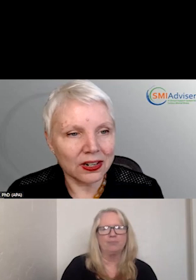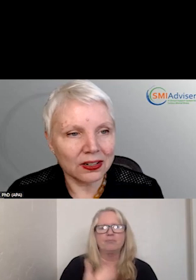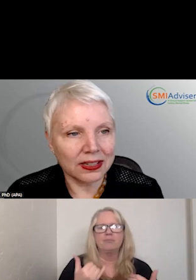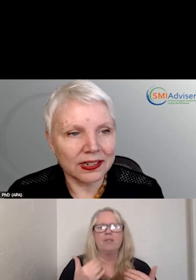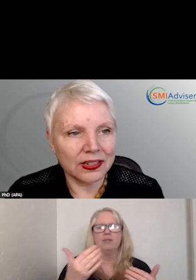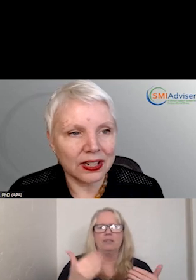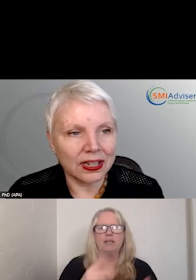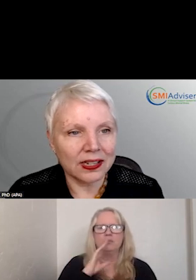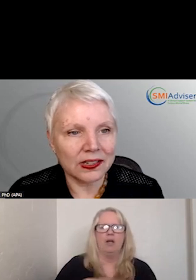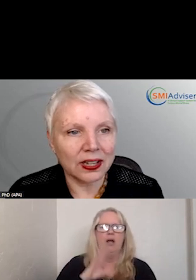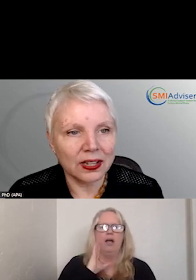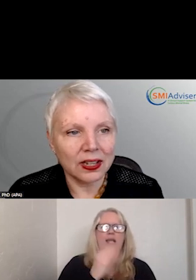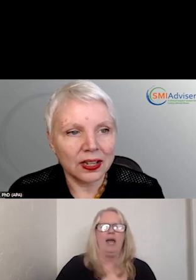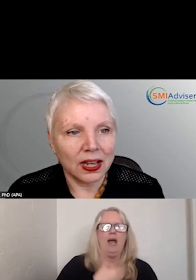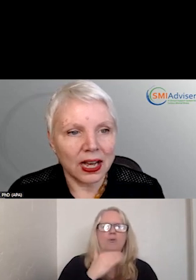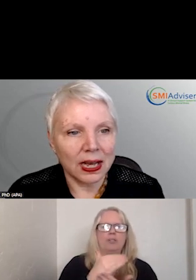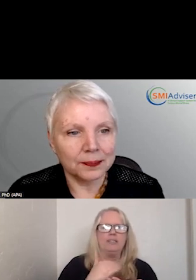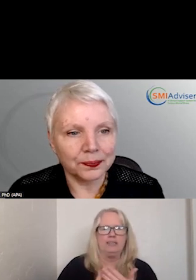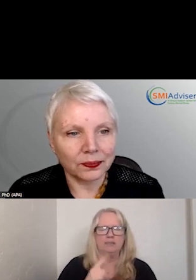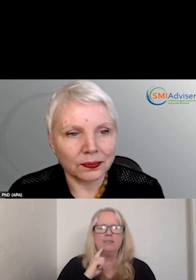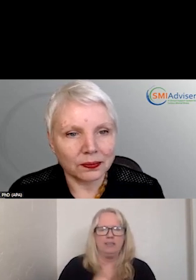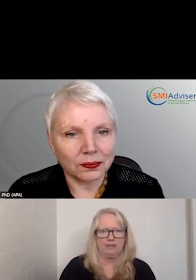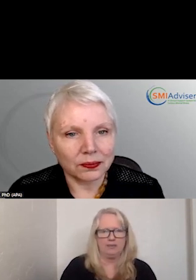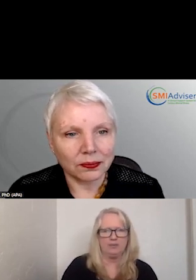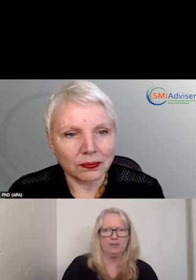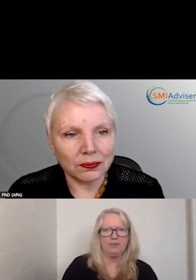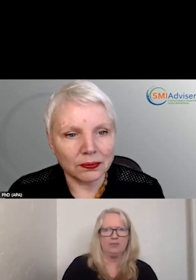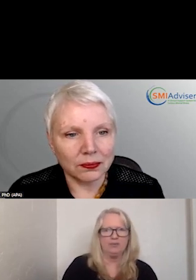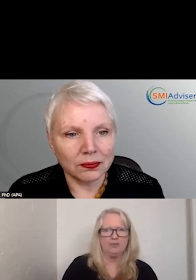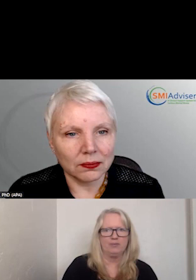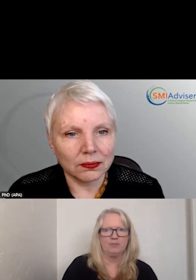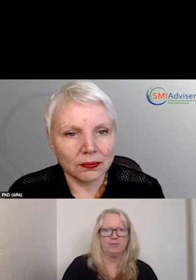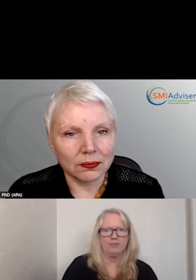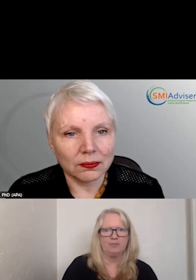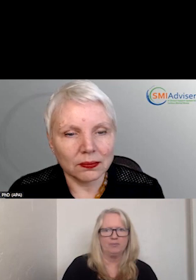next on our list is our